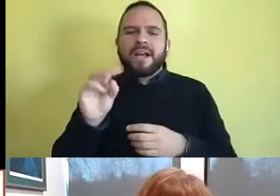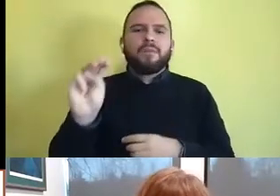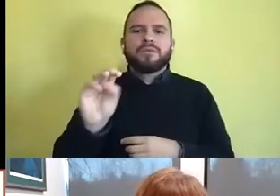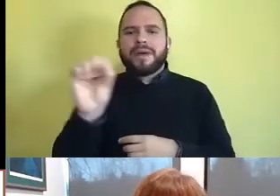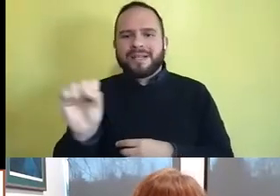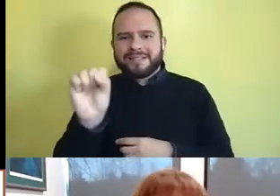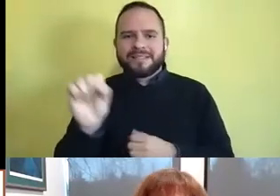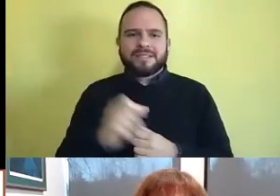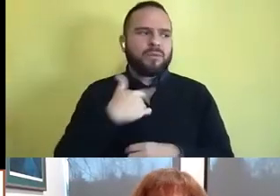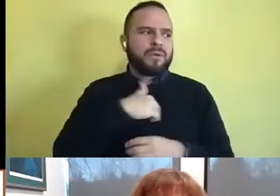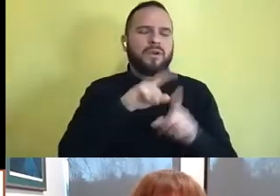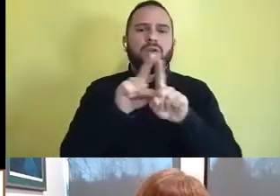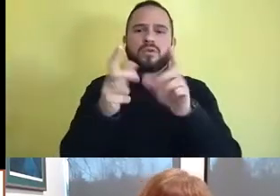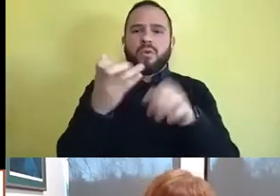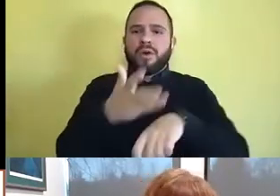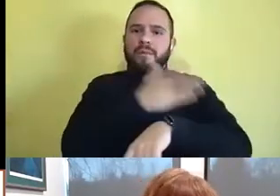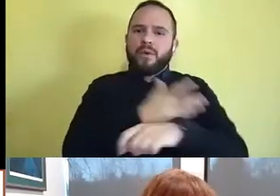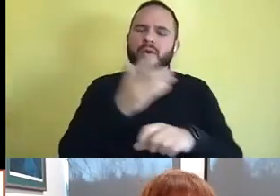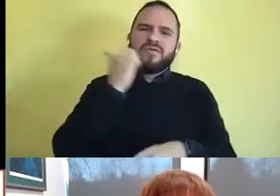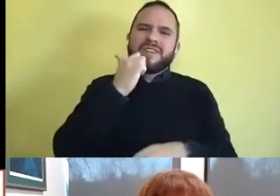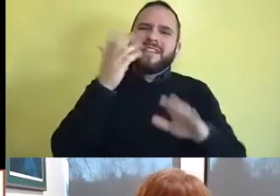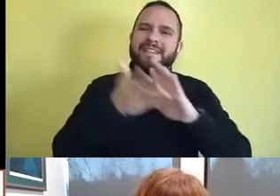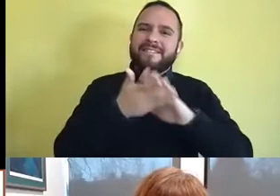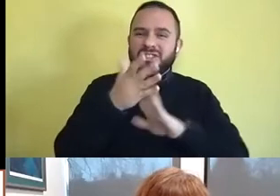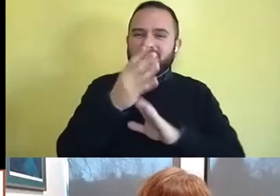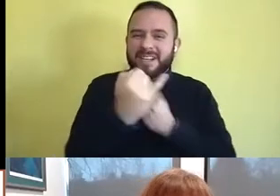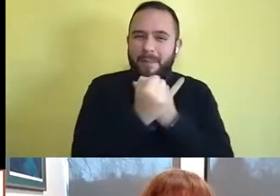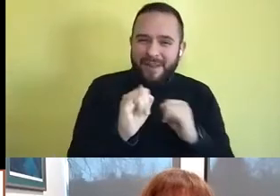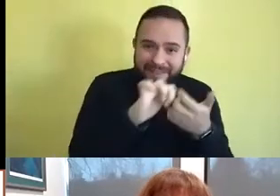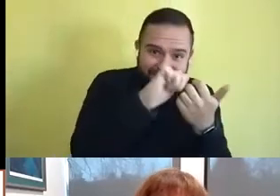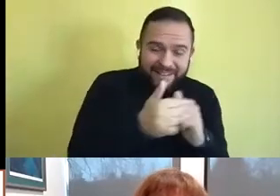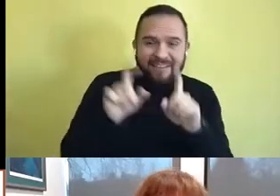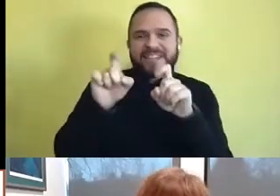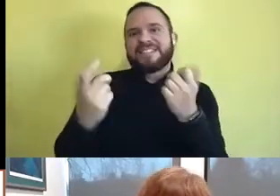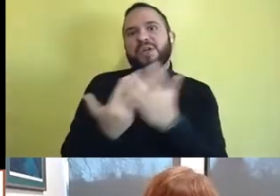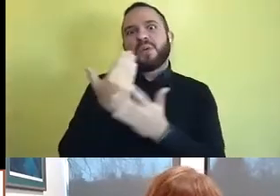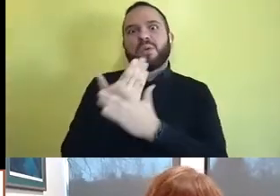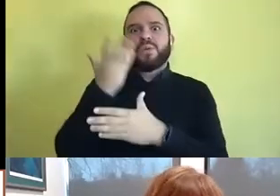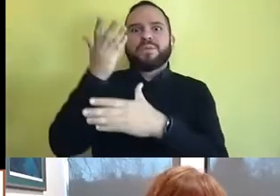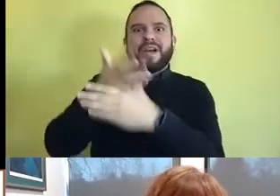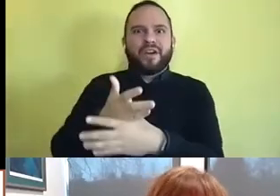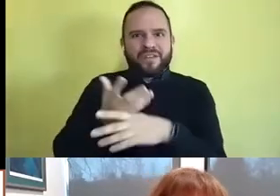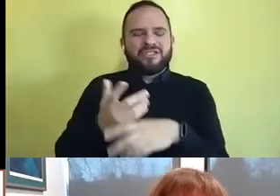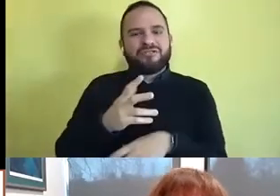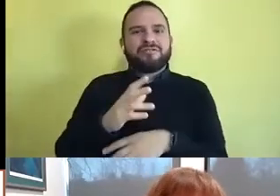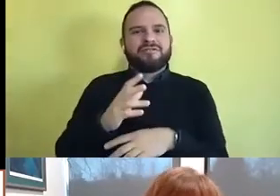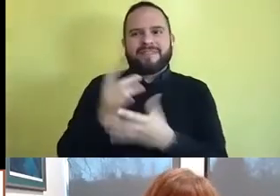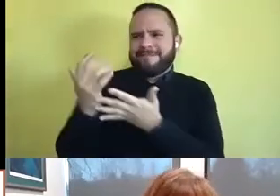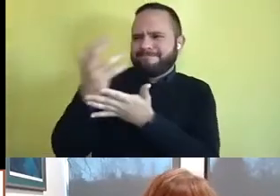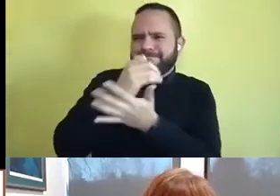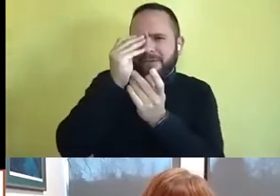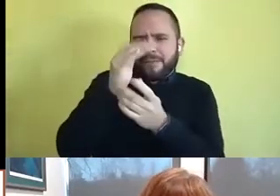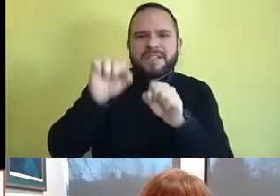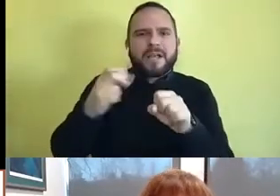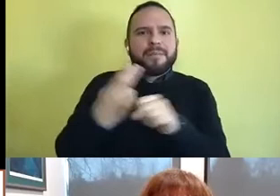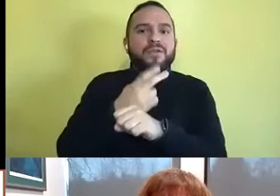to improve daily functioning independence by testing new interventions and gathering data that can be used in treatment. Our Center for